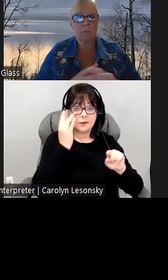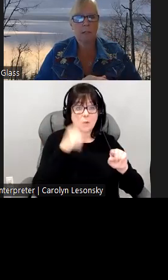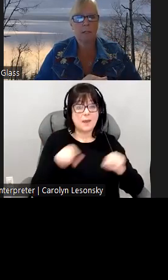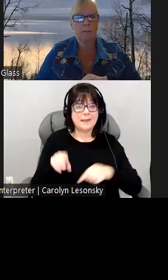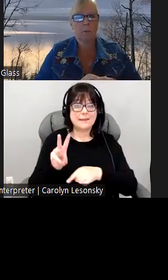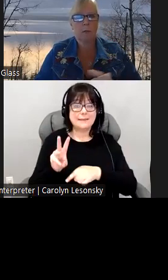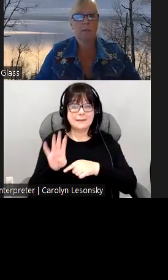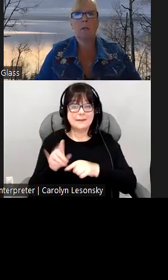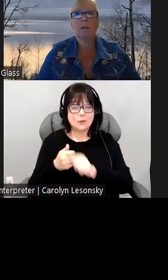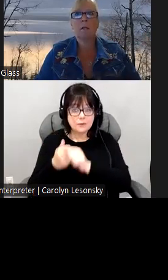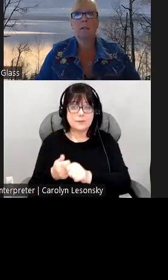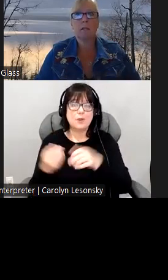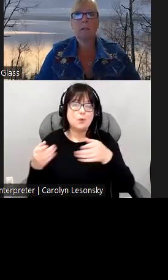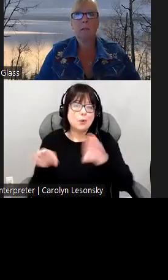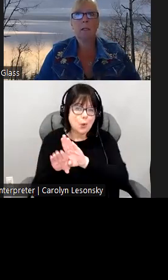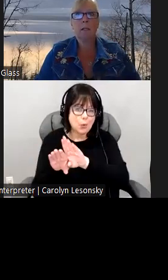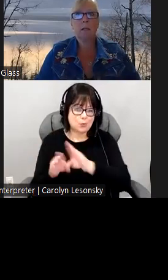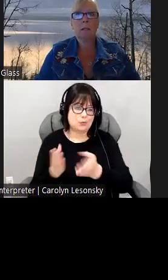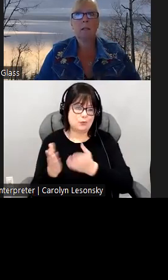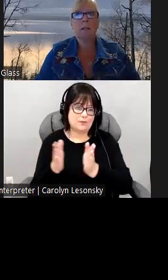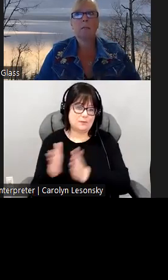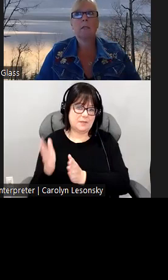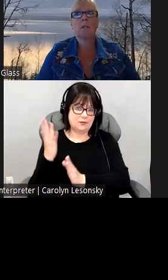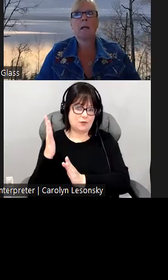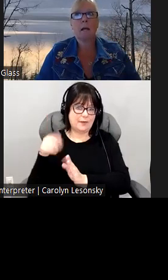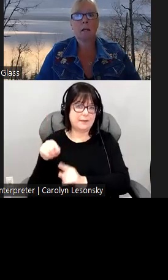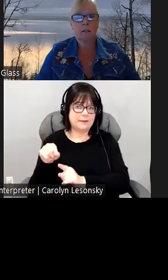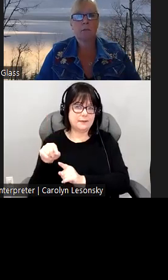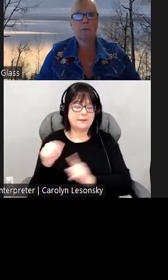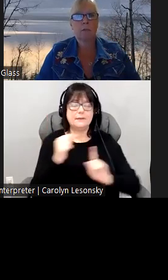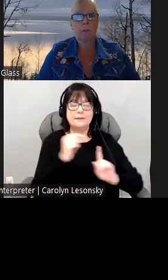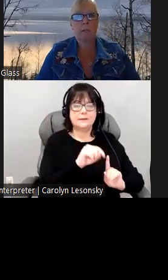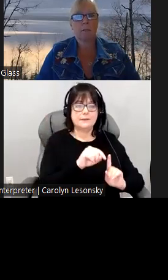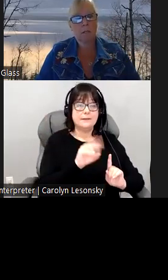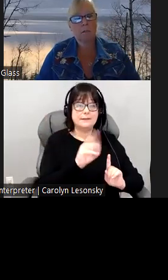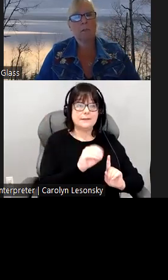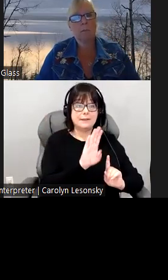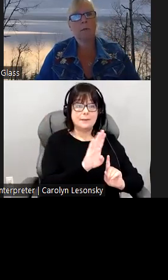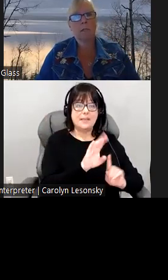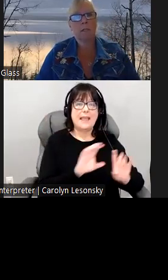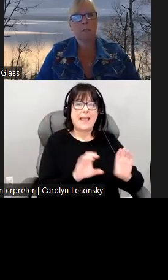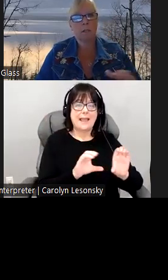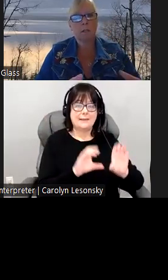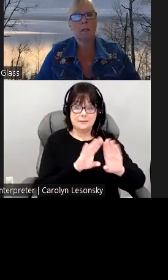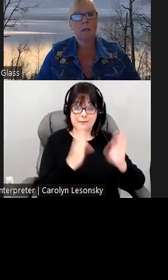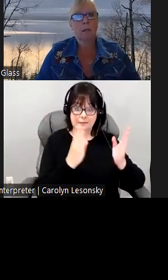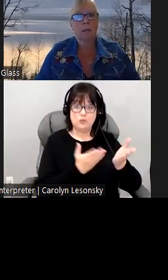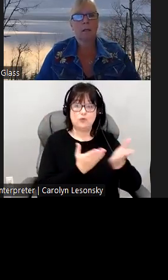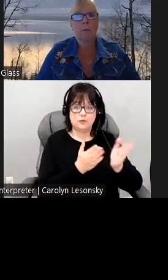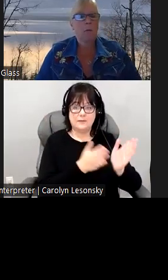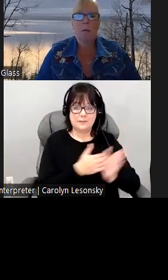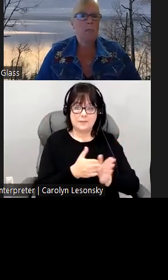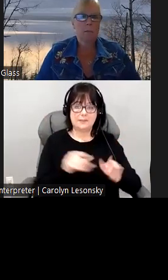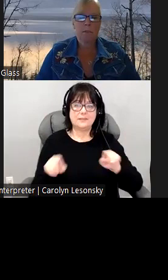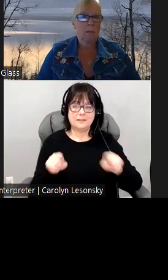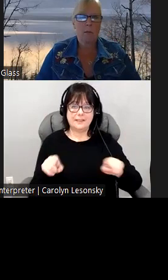service plans, whereas 60B is based on active service plans. So that's a really important distinction